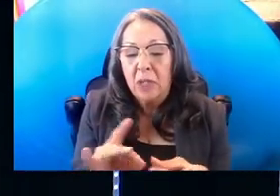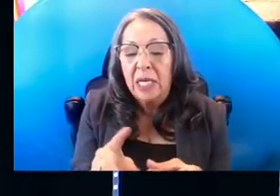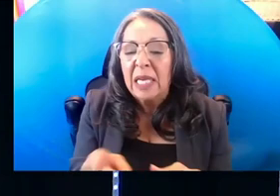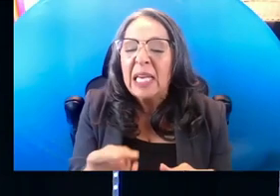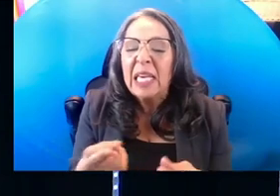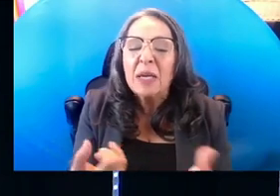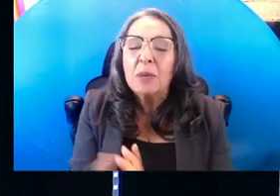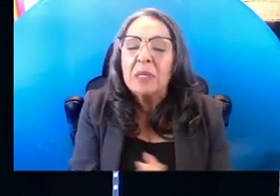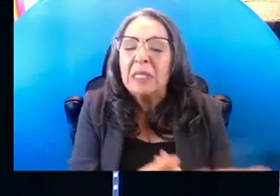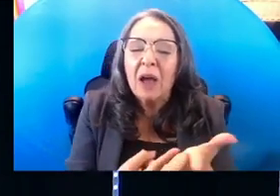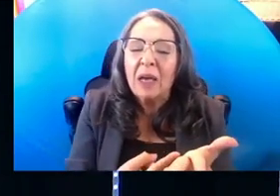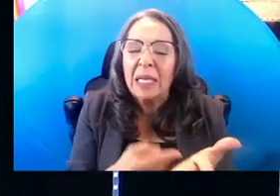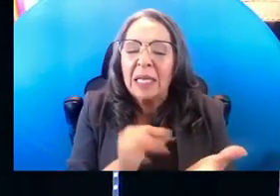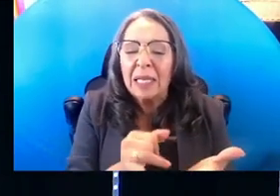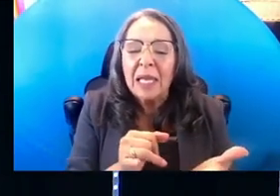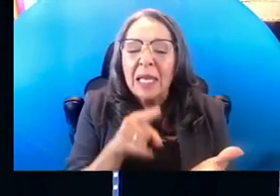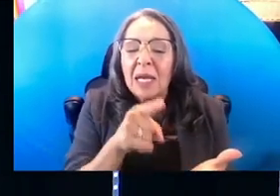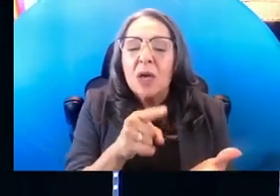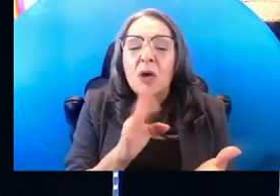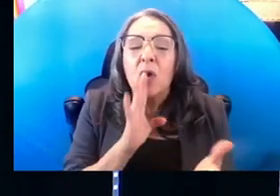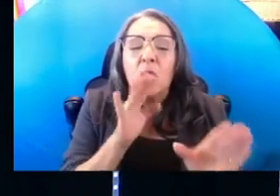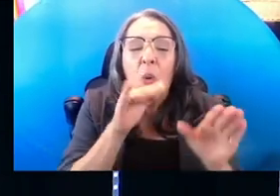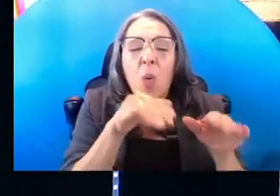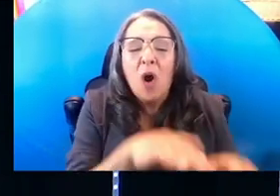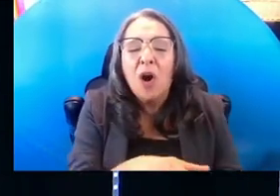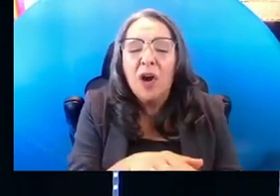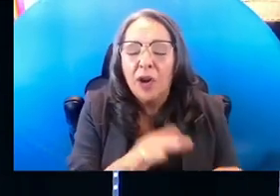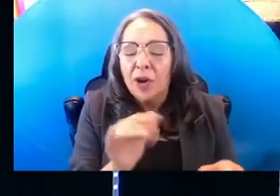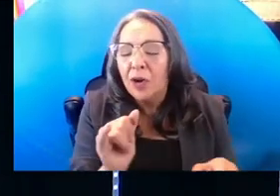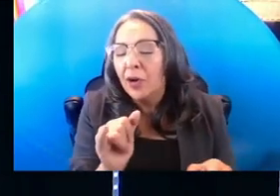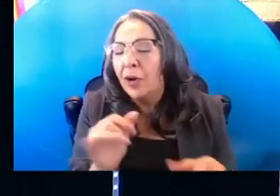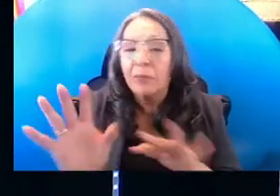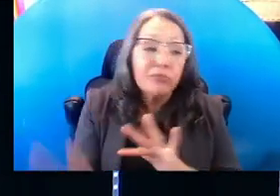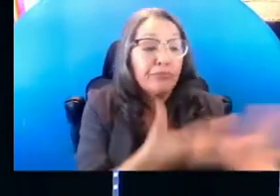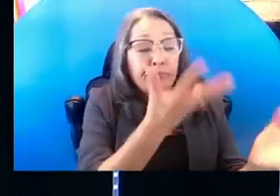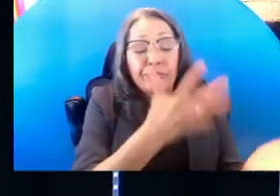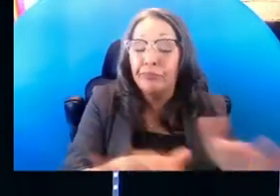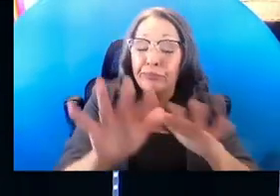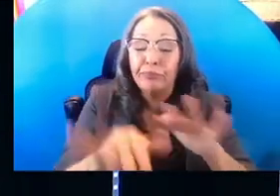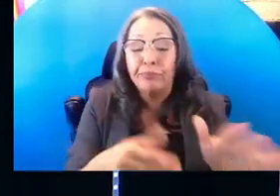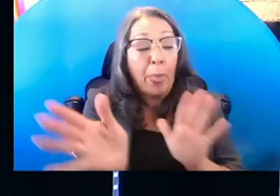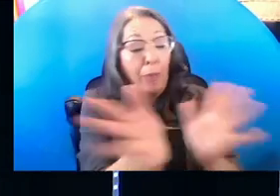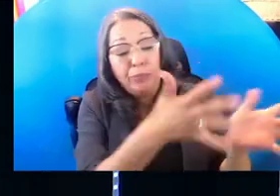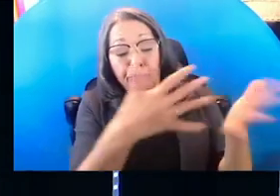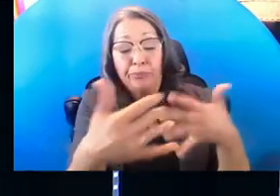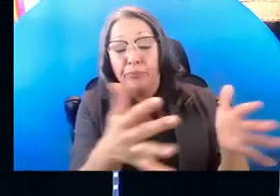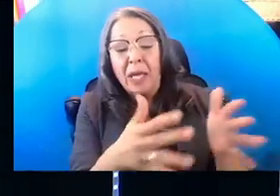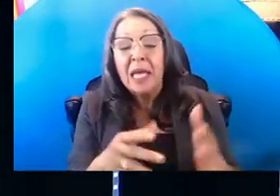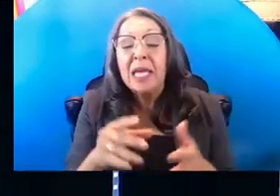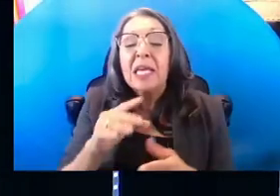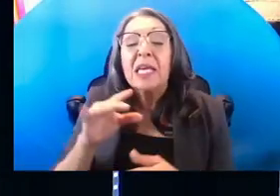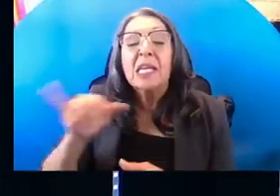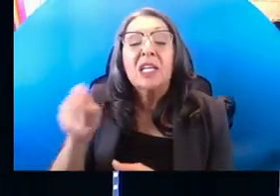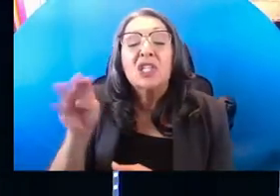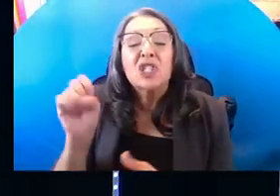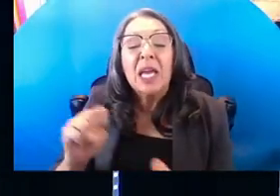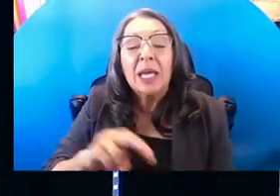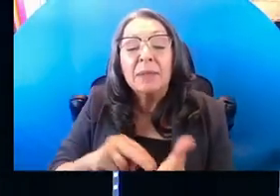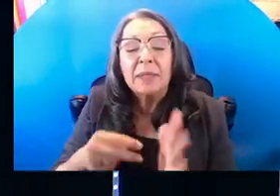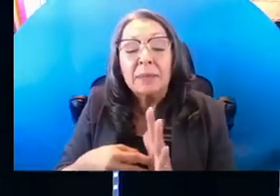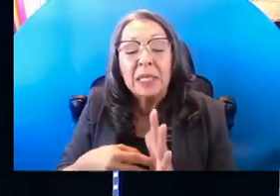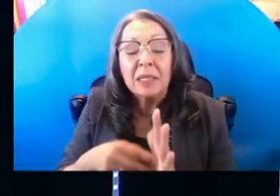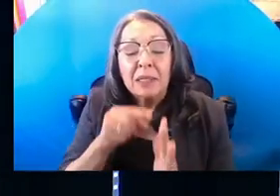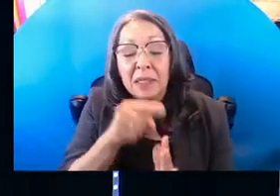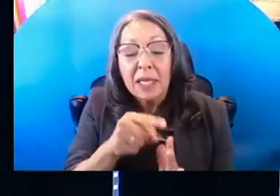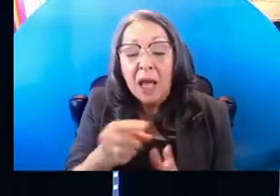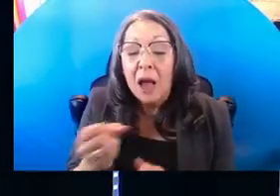right? The waves, and you're like a wave that's tossed around by the wind. So the point that I think James is trying to make is that so many times in life,